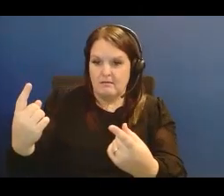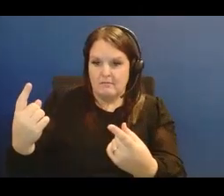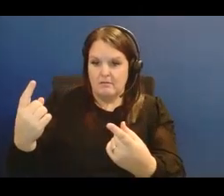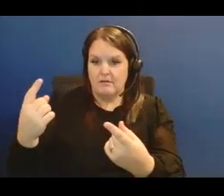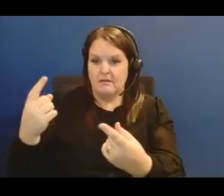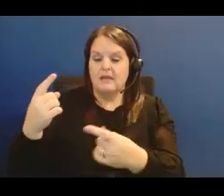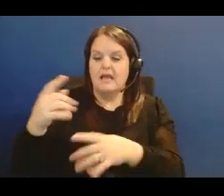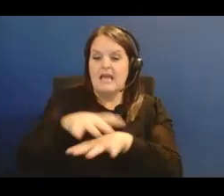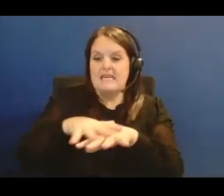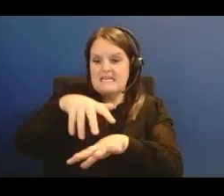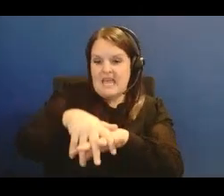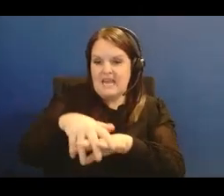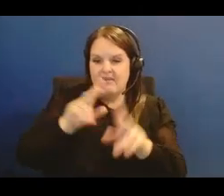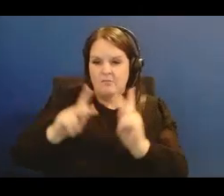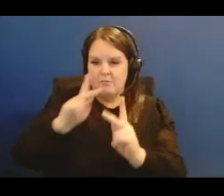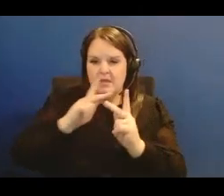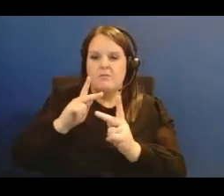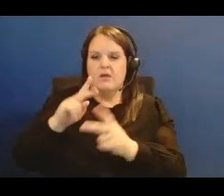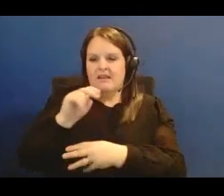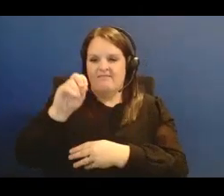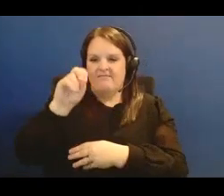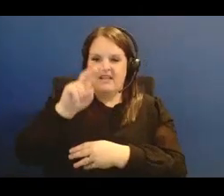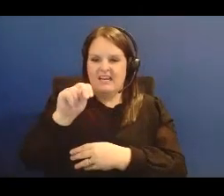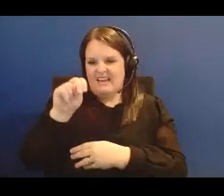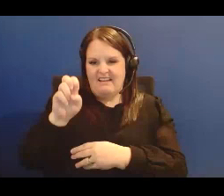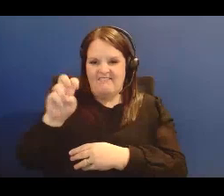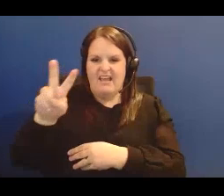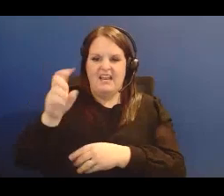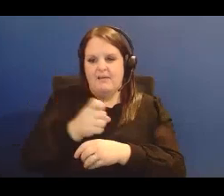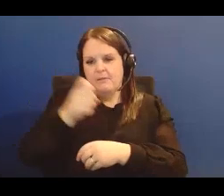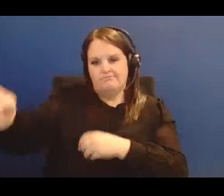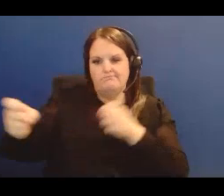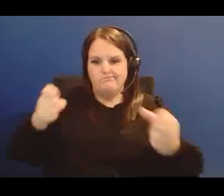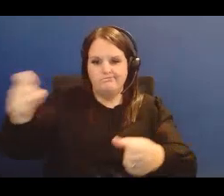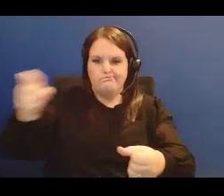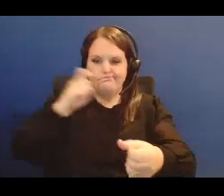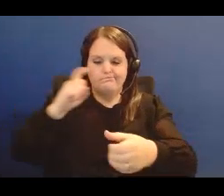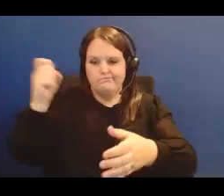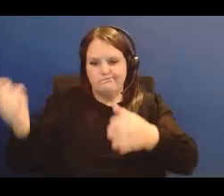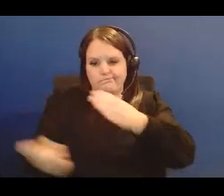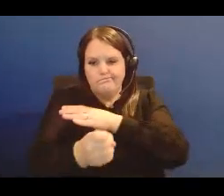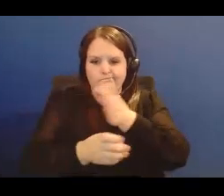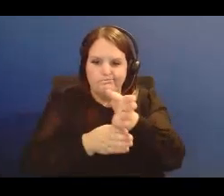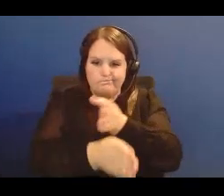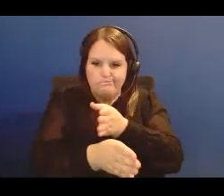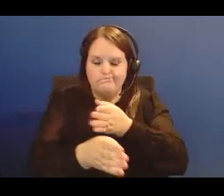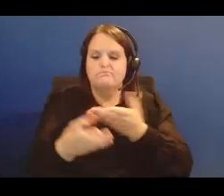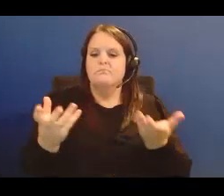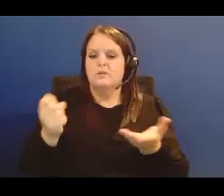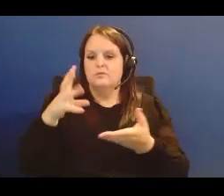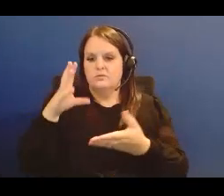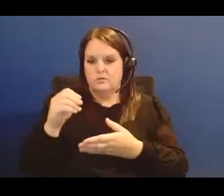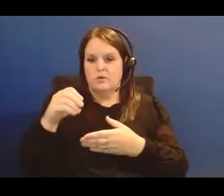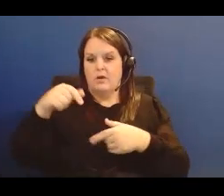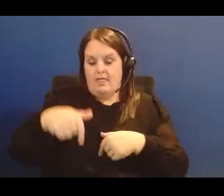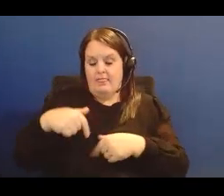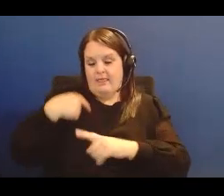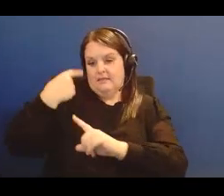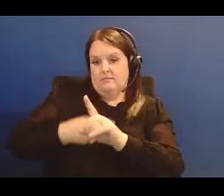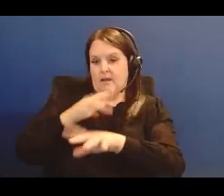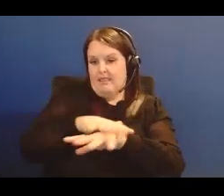Native peoples in Nevada have faced displacement, broken treaties, and systemic marginalization. This month, November, is Native American Heritage